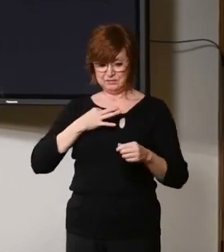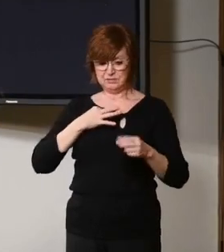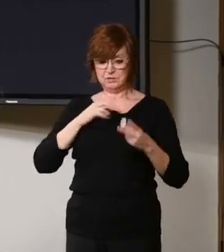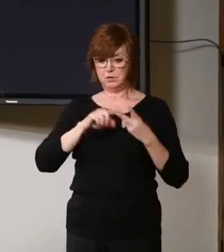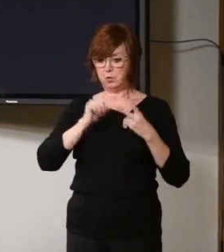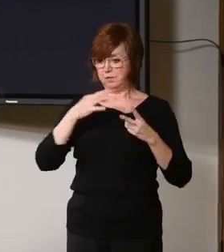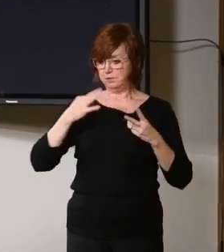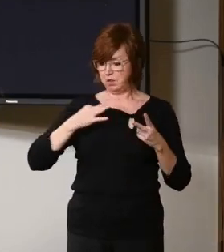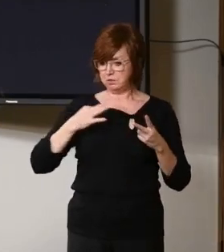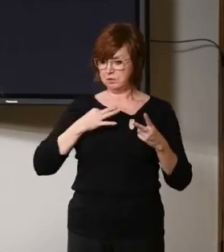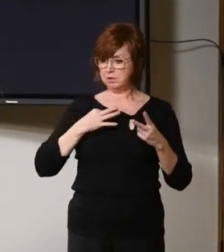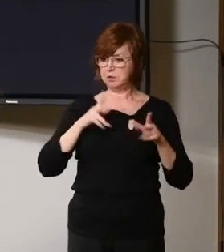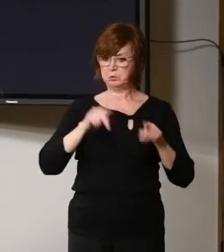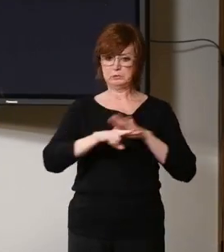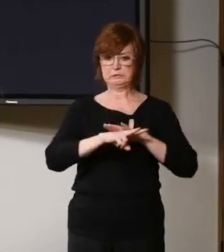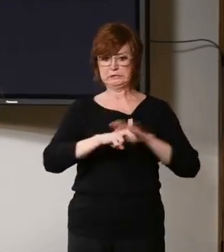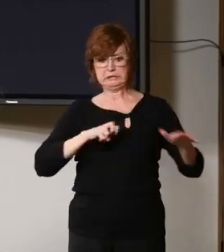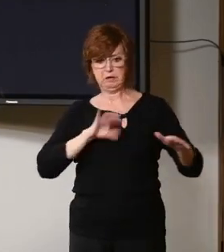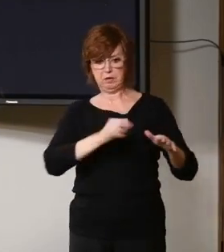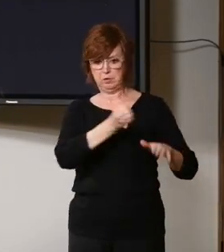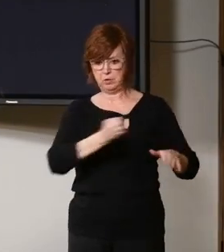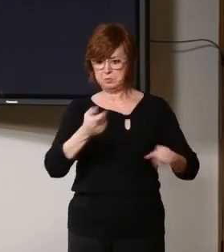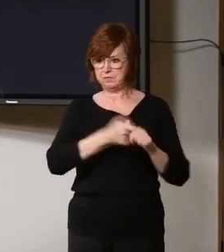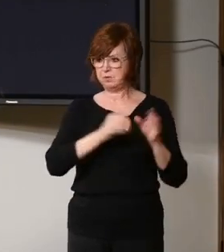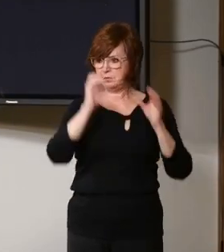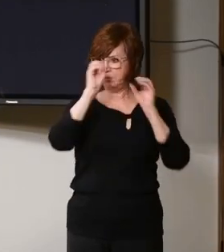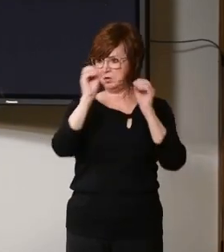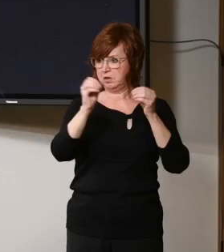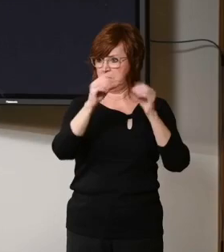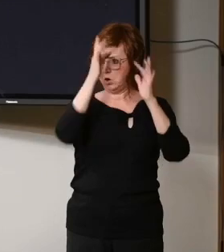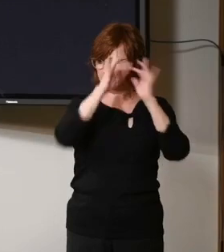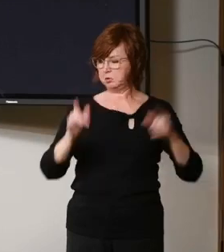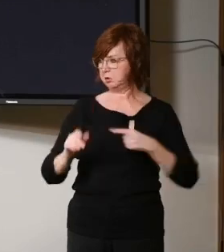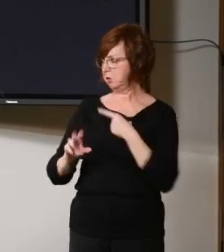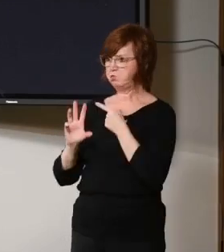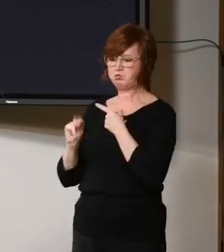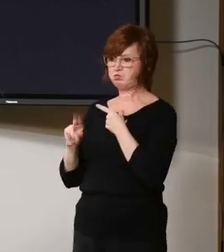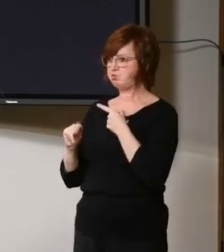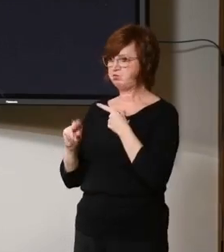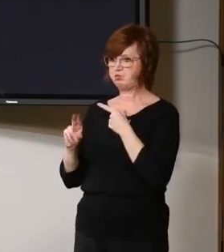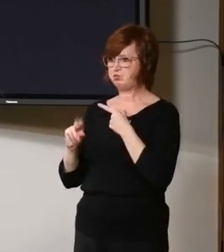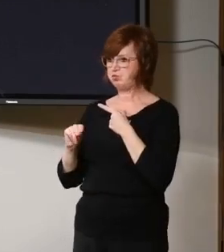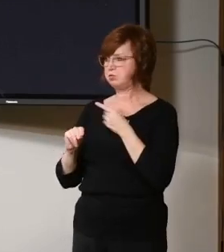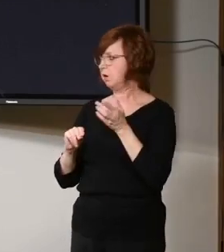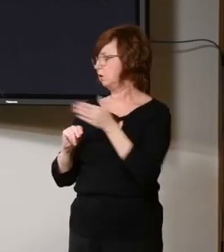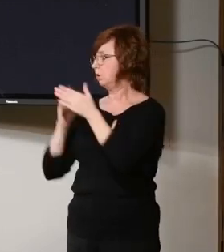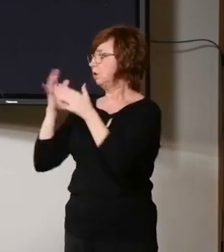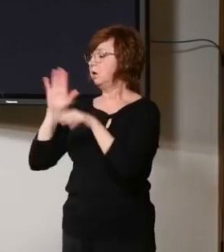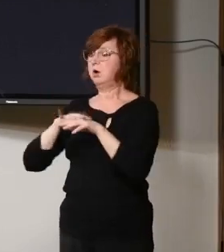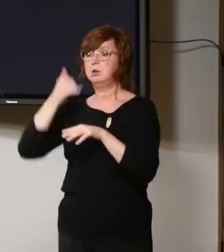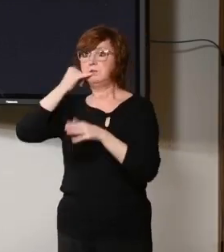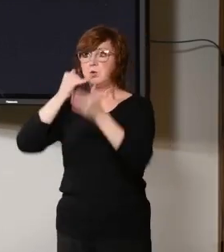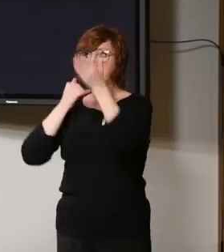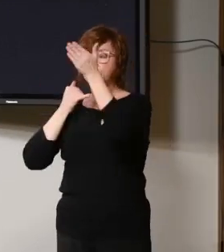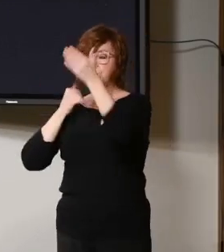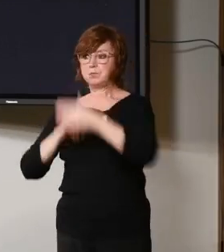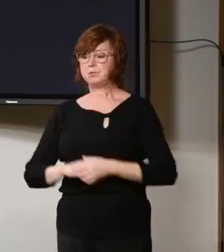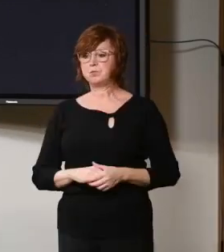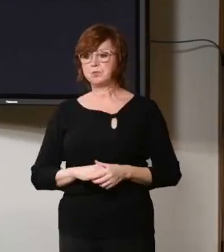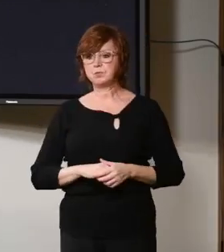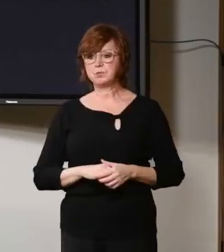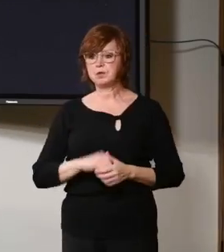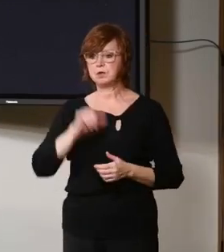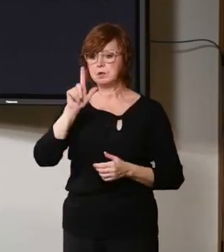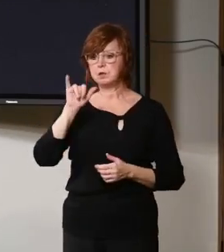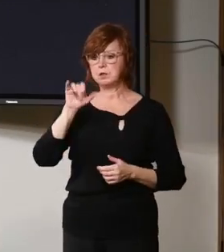this inappropriately, stealing it? No. We'll take our next question from the phone line, operator. We